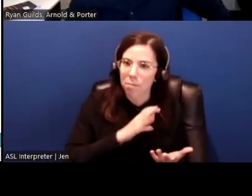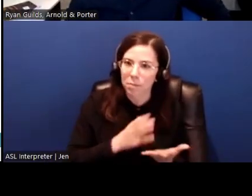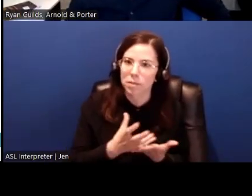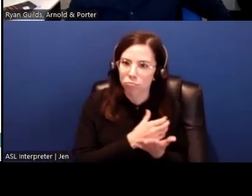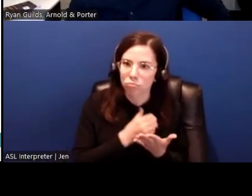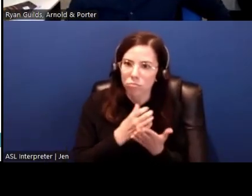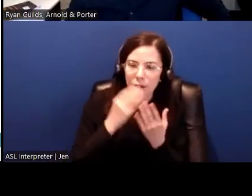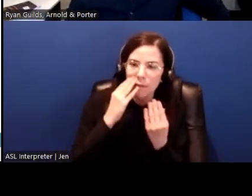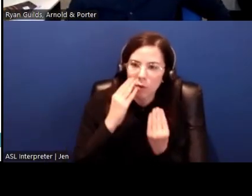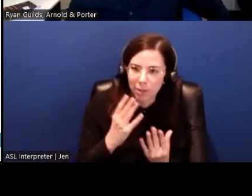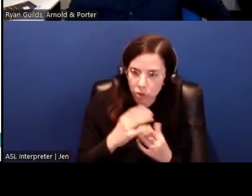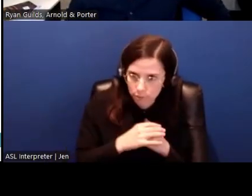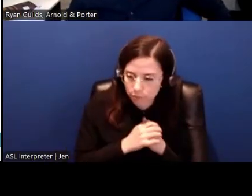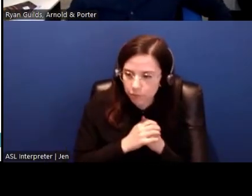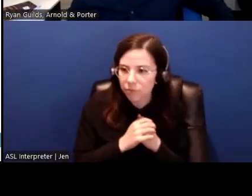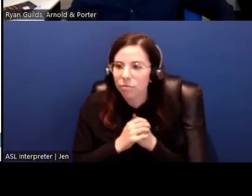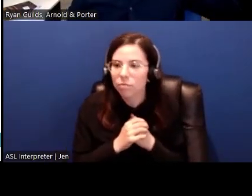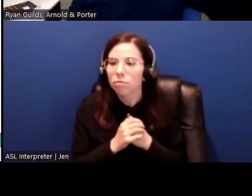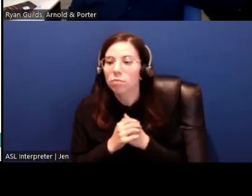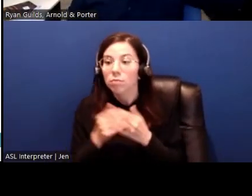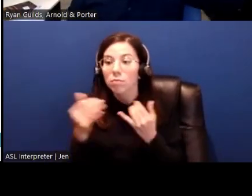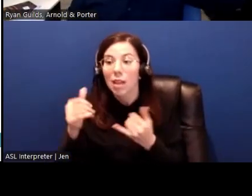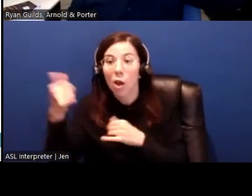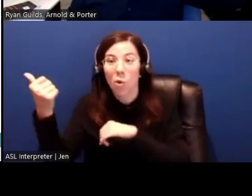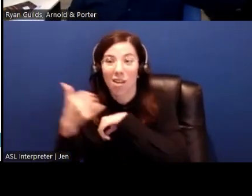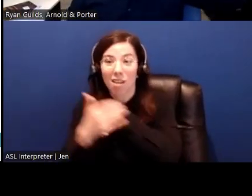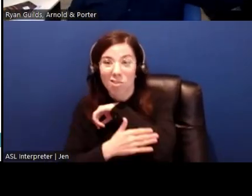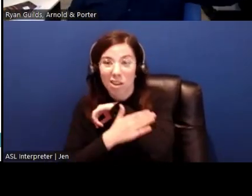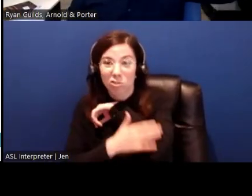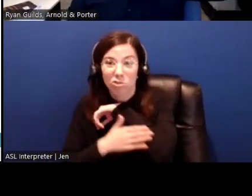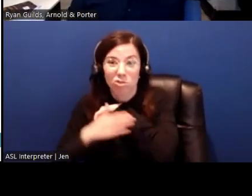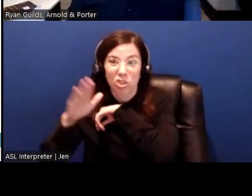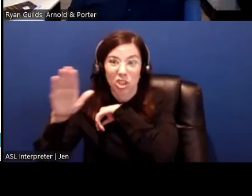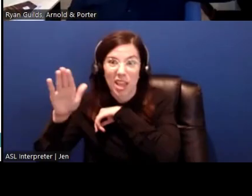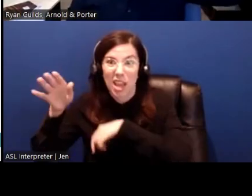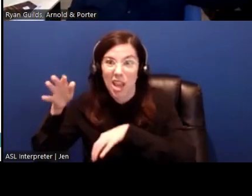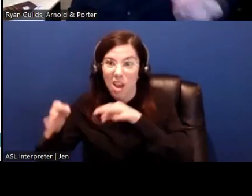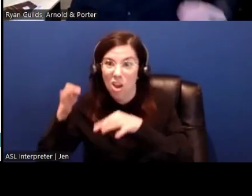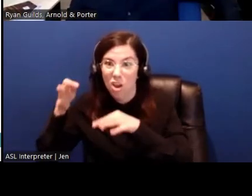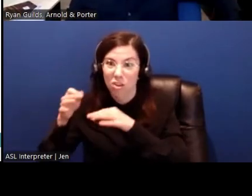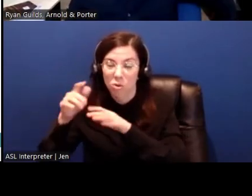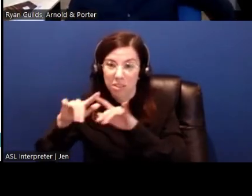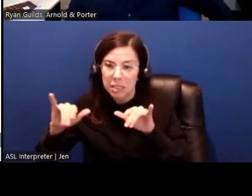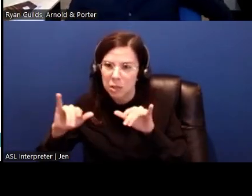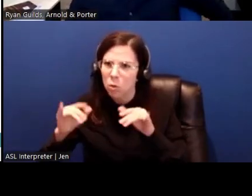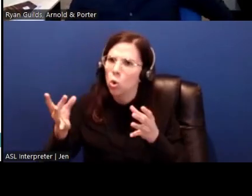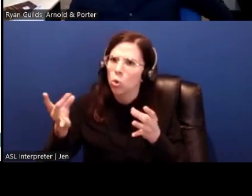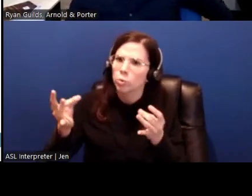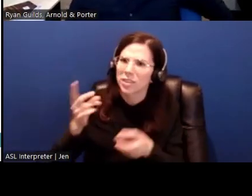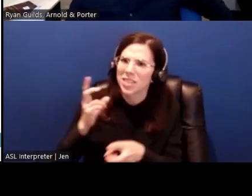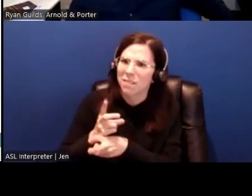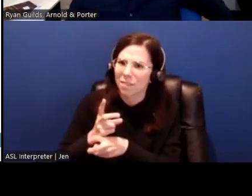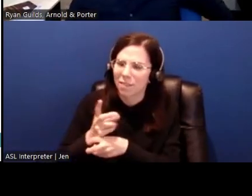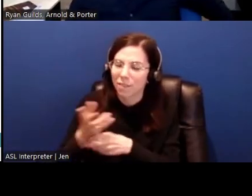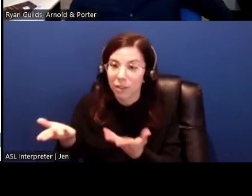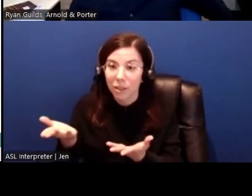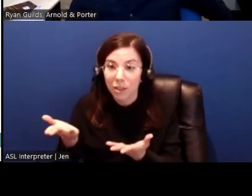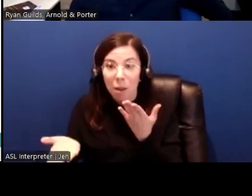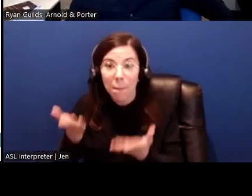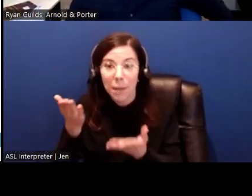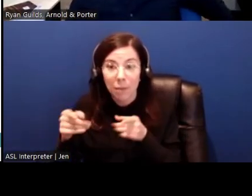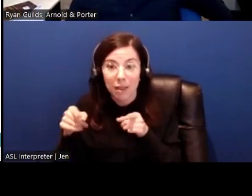When you are in a foreign jurisdiction, it gets trickier, right? In terms of whether or not there is also